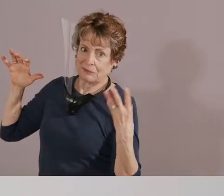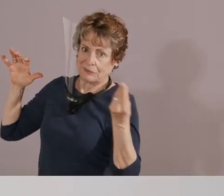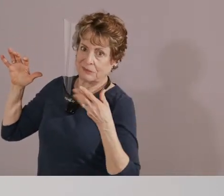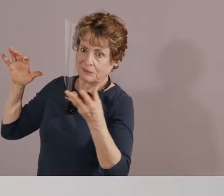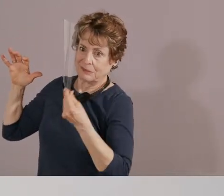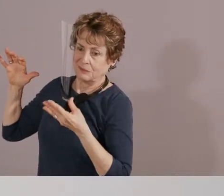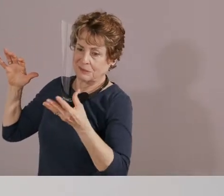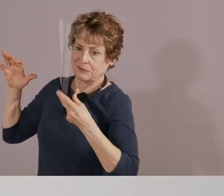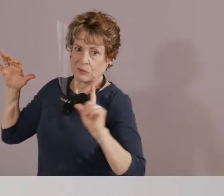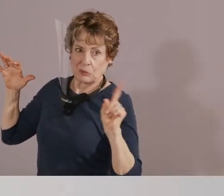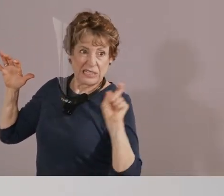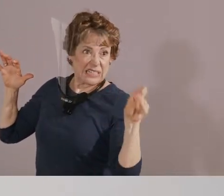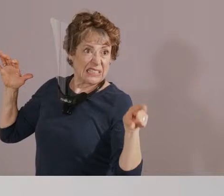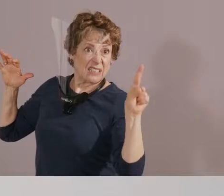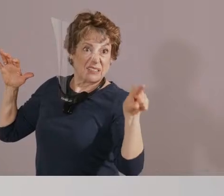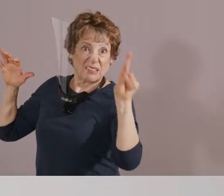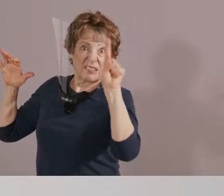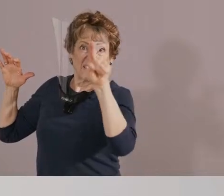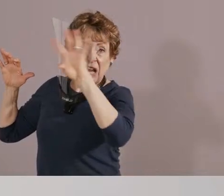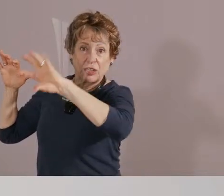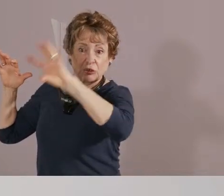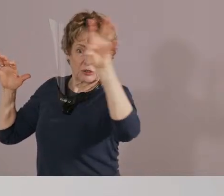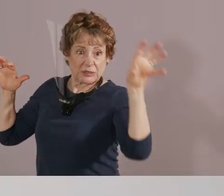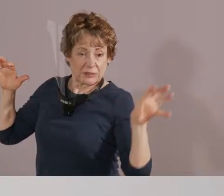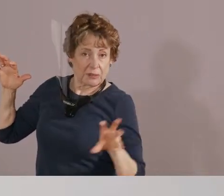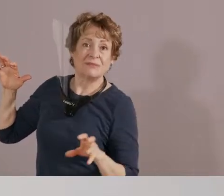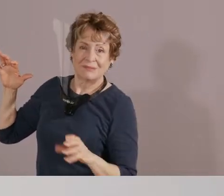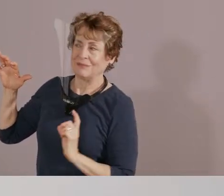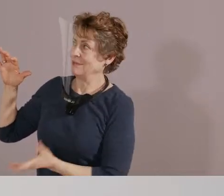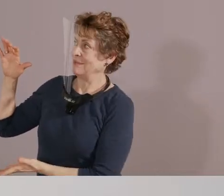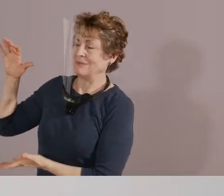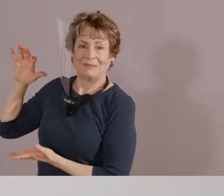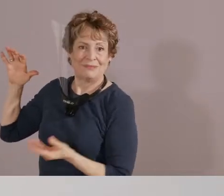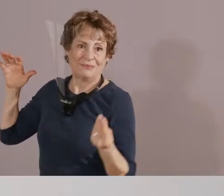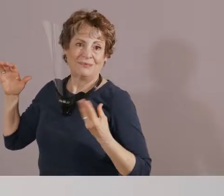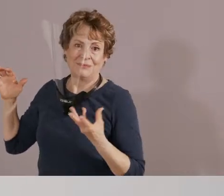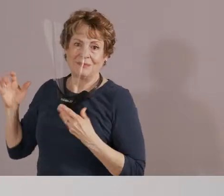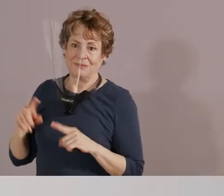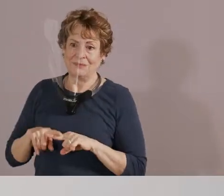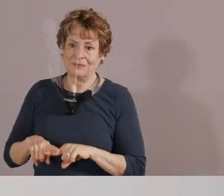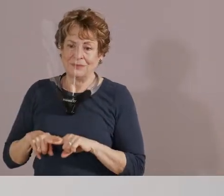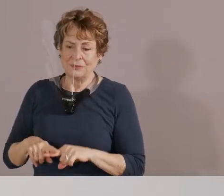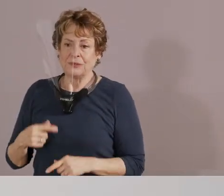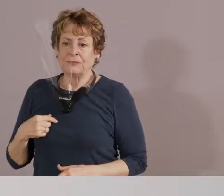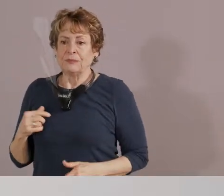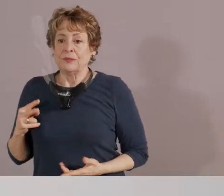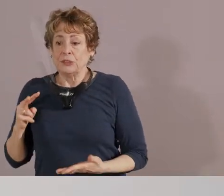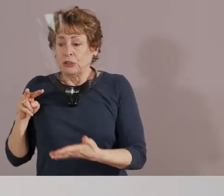to look at is the increase between each day versus how much is ordered.